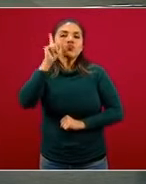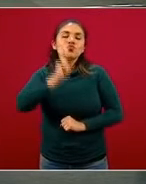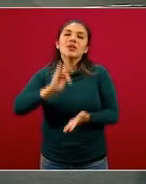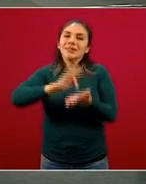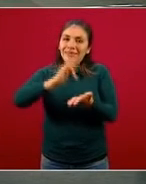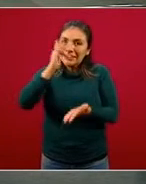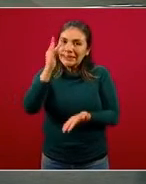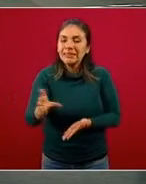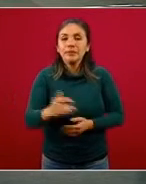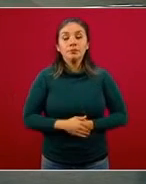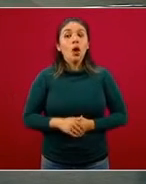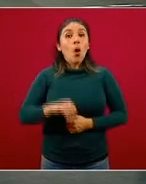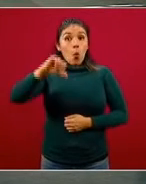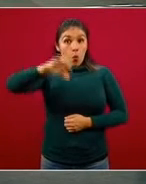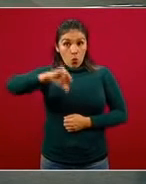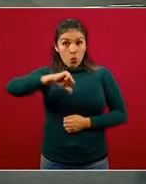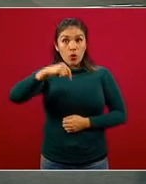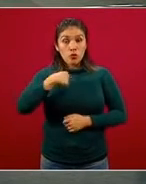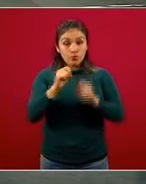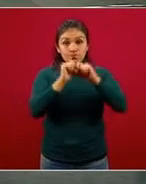Friends, thank you very much.